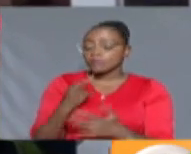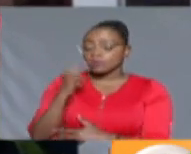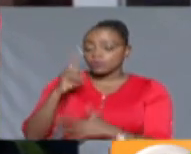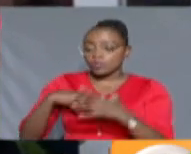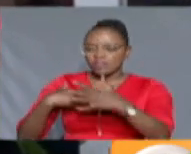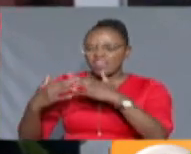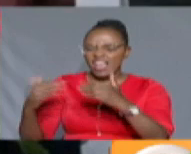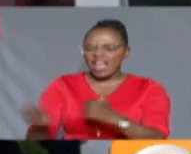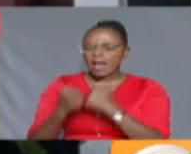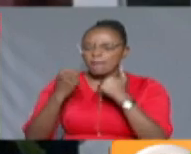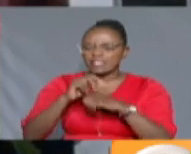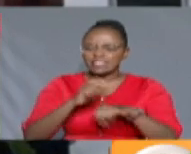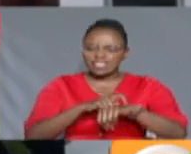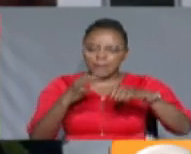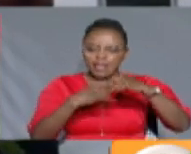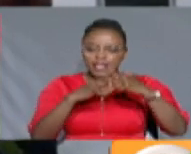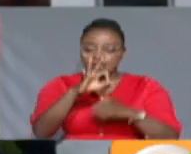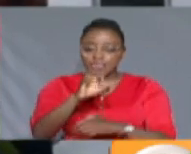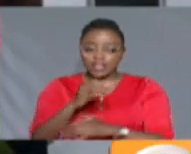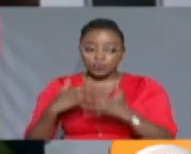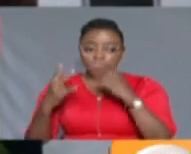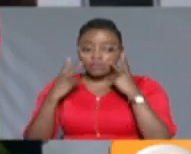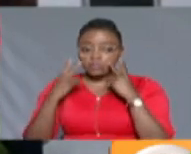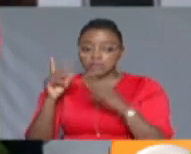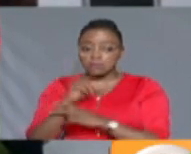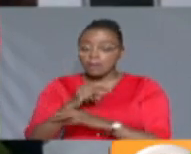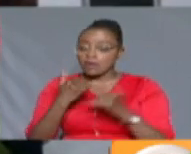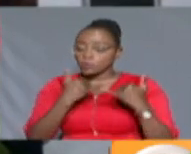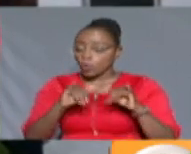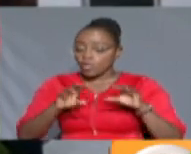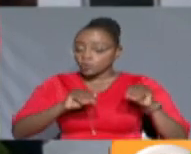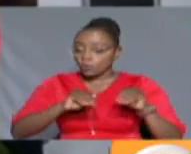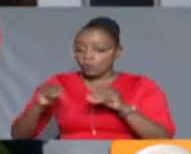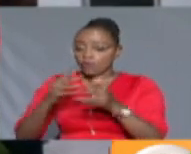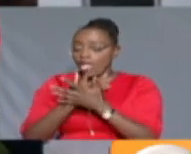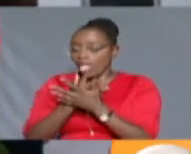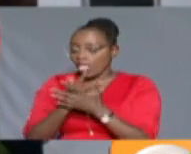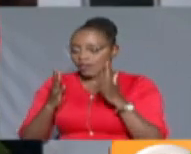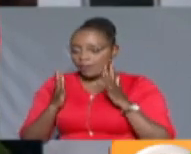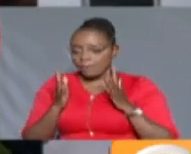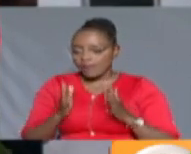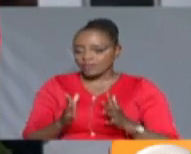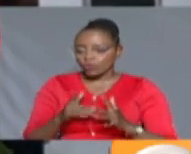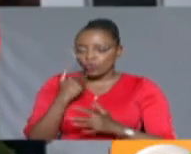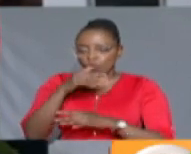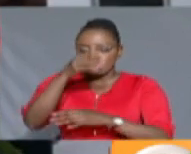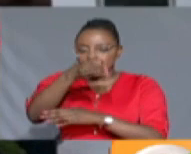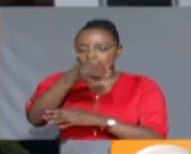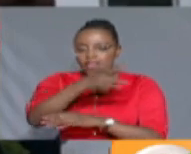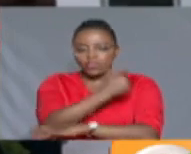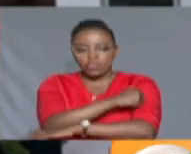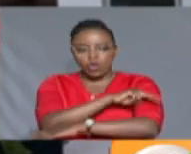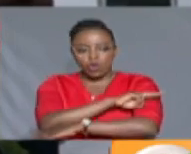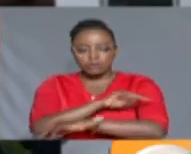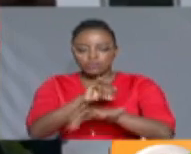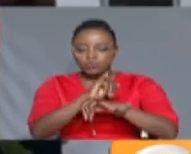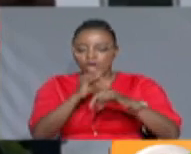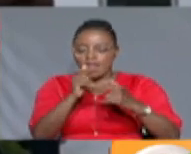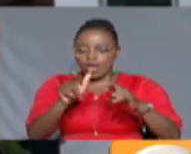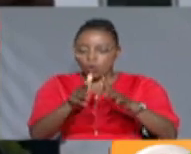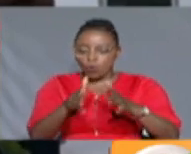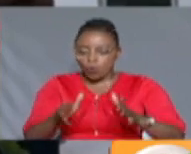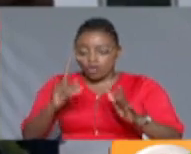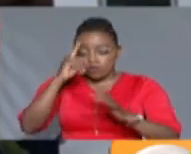happened at about 8:30. And what you're seeing are frantic attempts to evacuate any who may still be within the hospital, and of course to clear the way